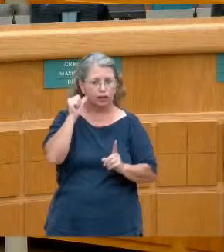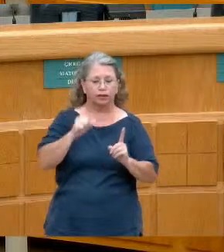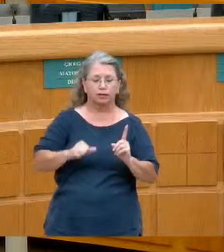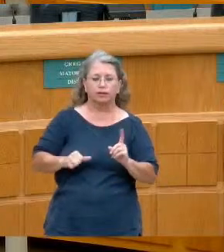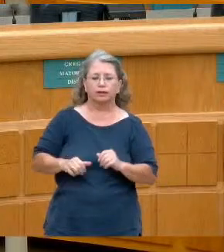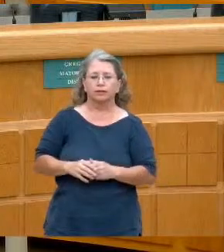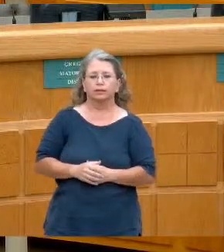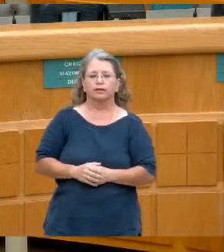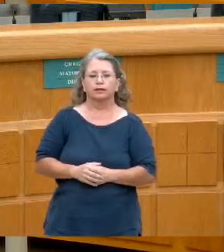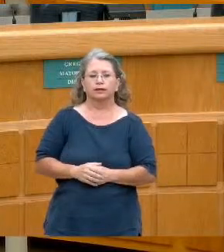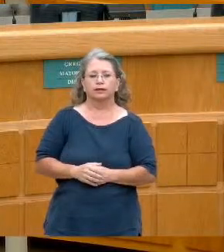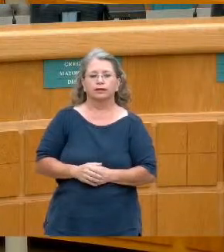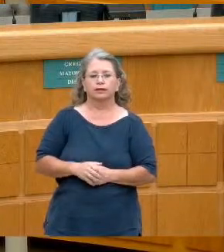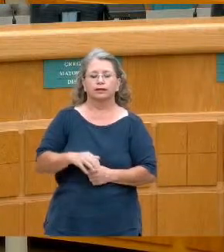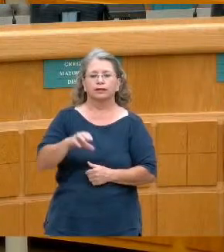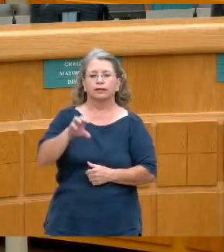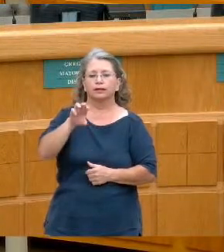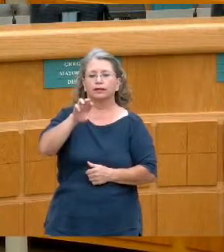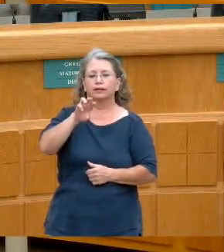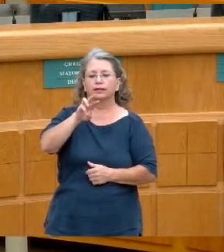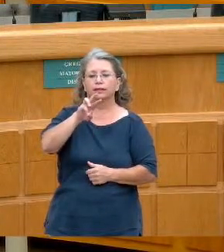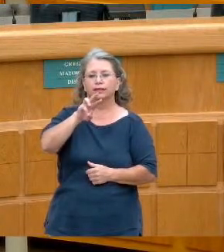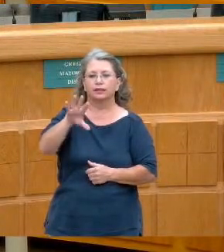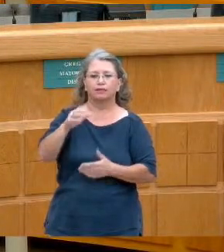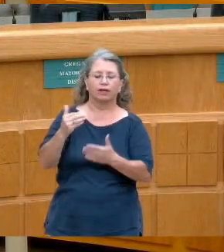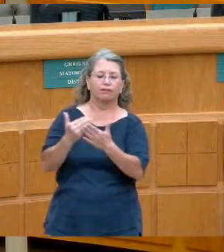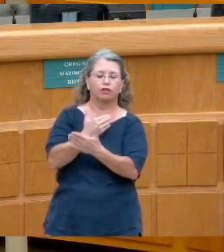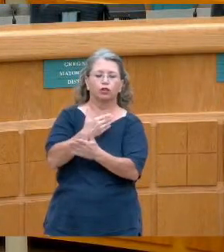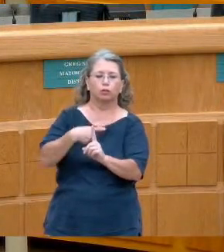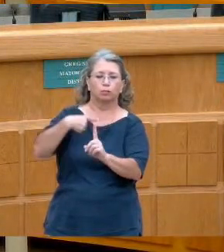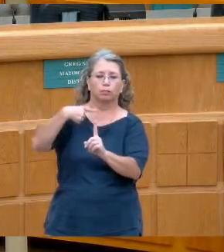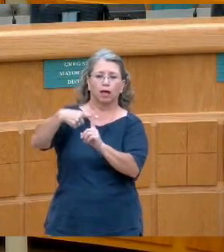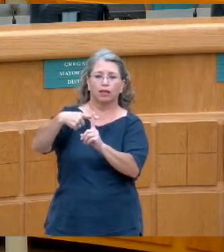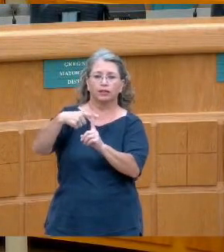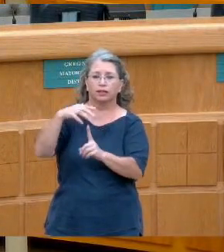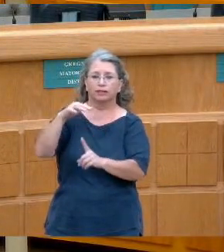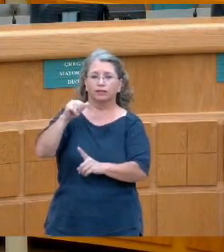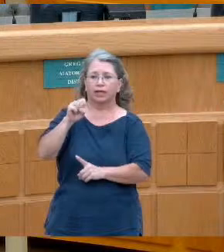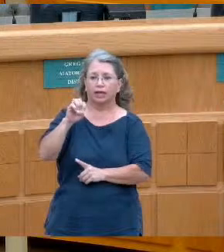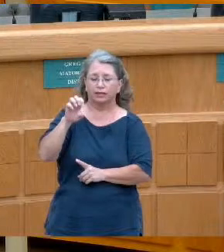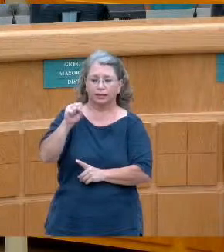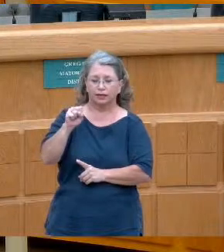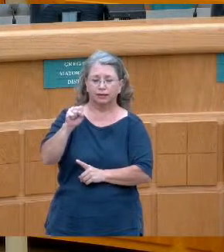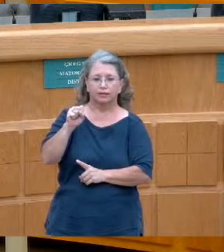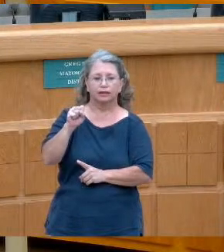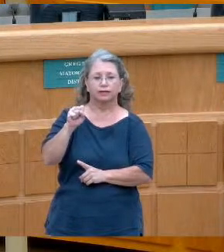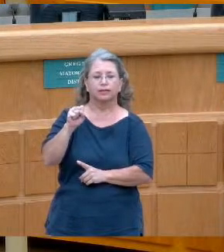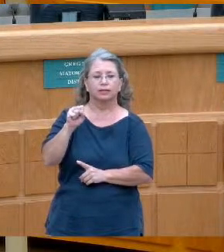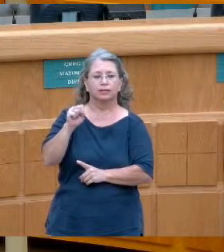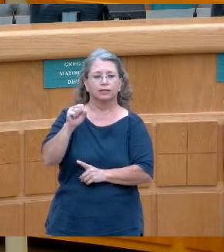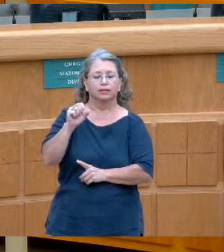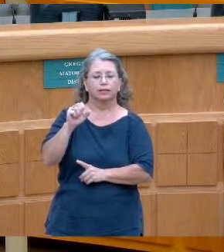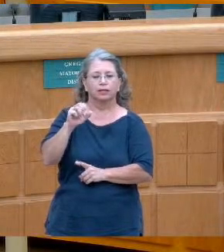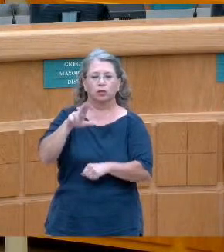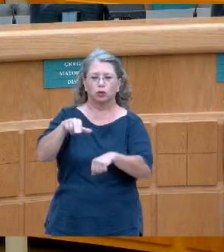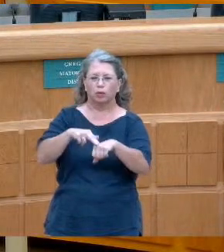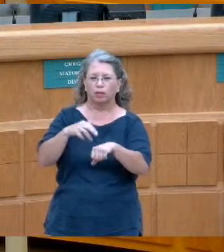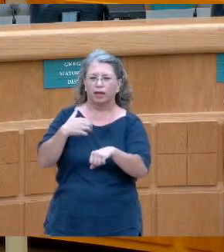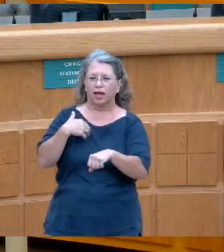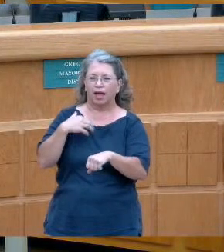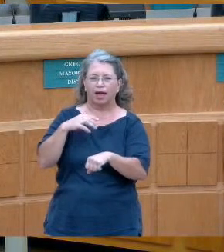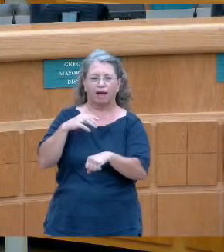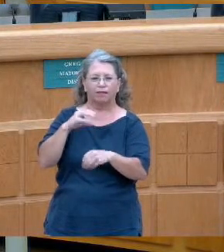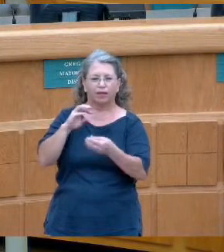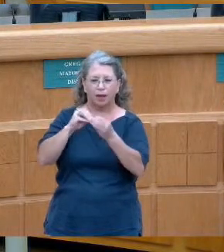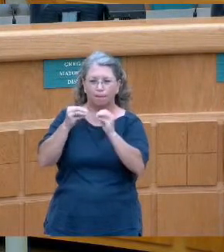So there were 65 new positive cases. Today we'll have the data. We usually have it ready around 4:35,